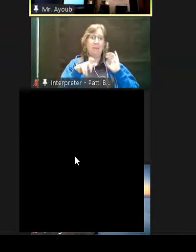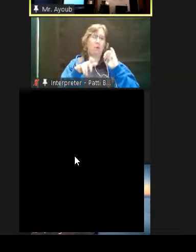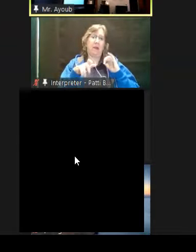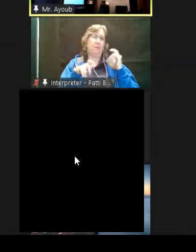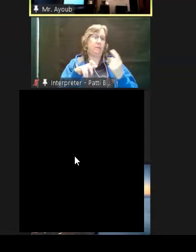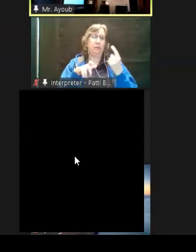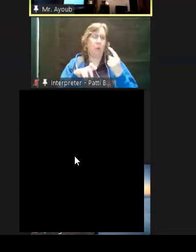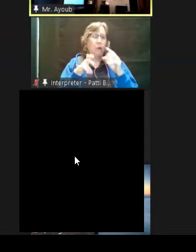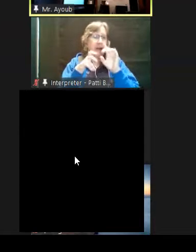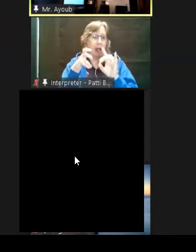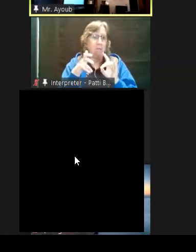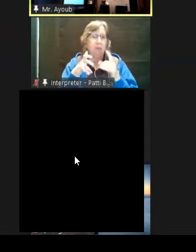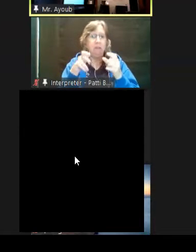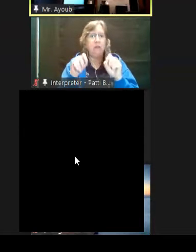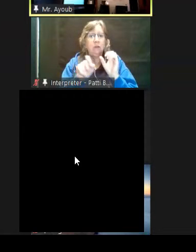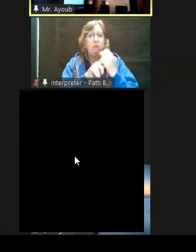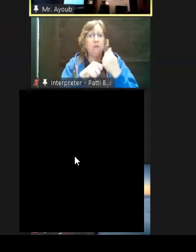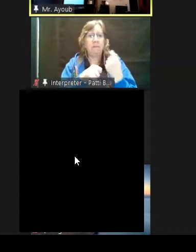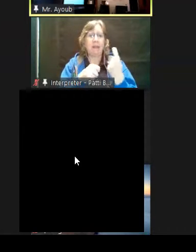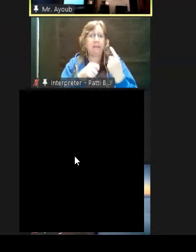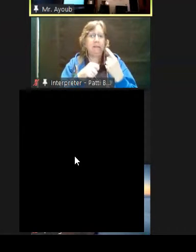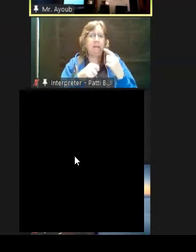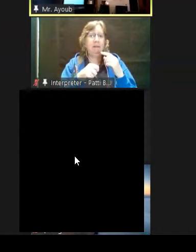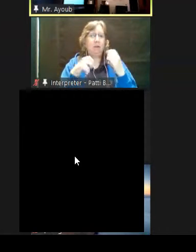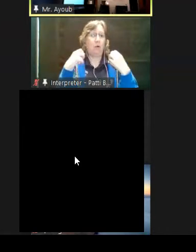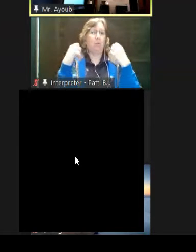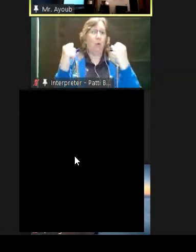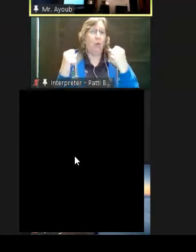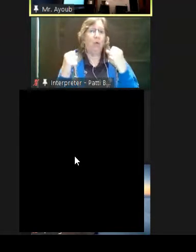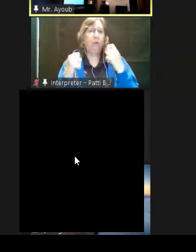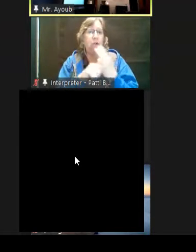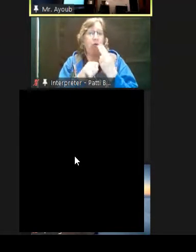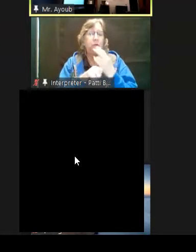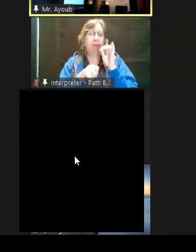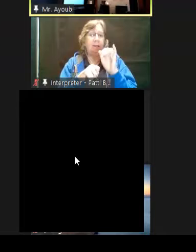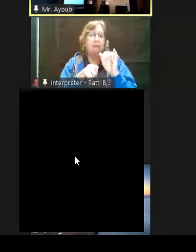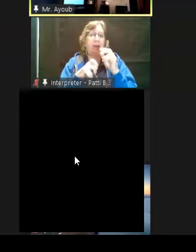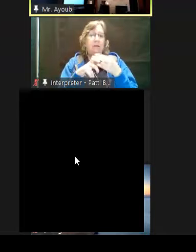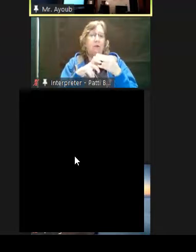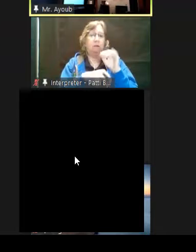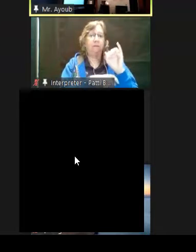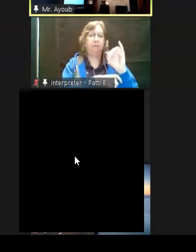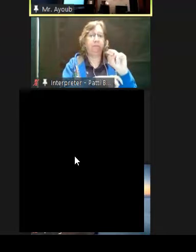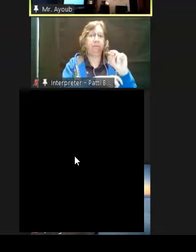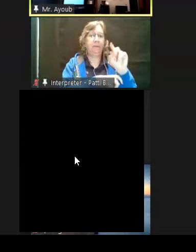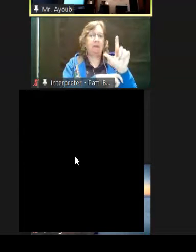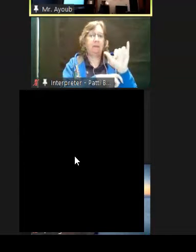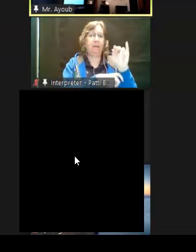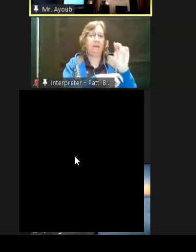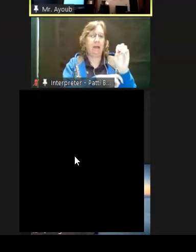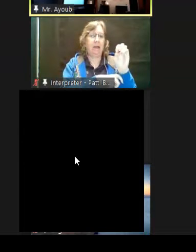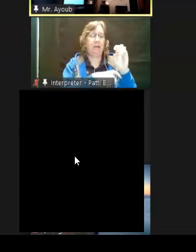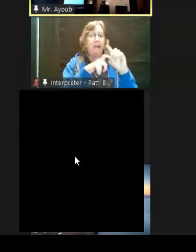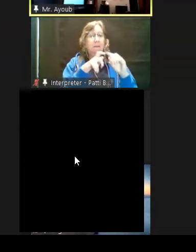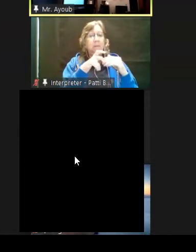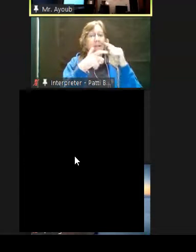can make certain things bold by doing that. So that was inline. Then I talked about